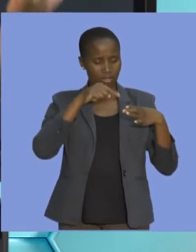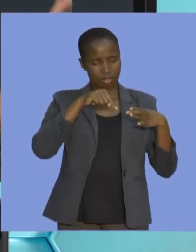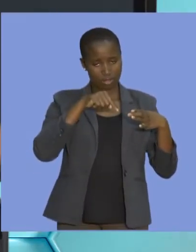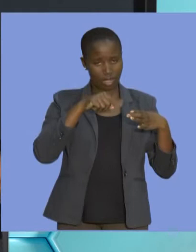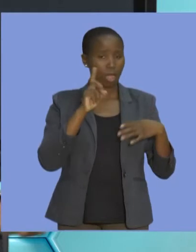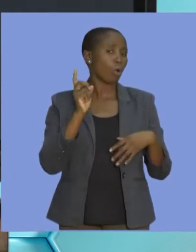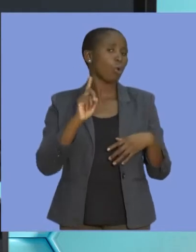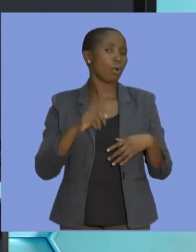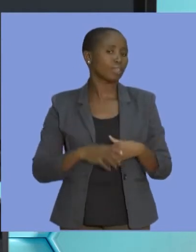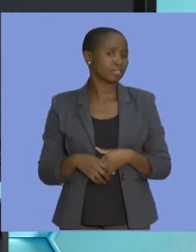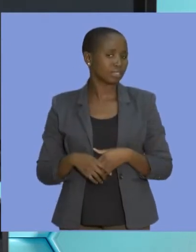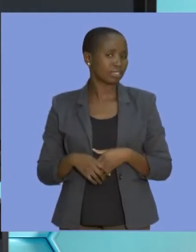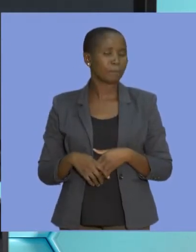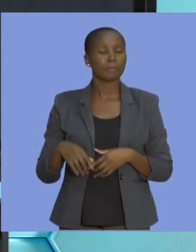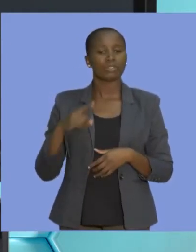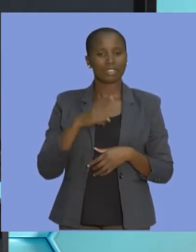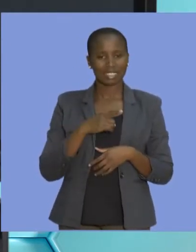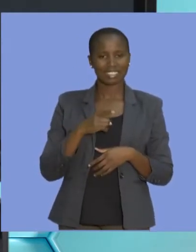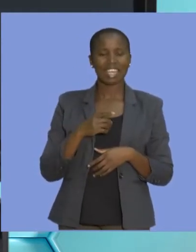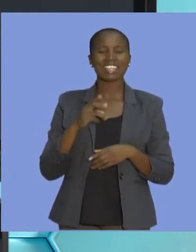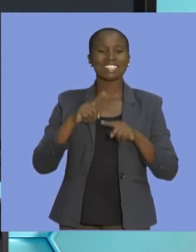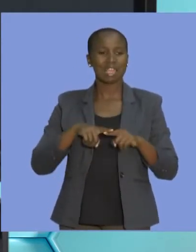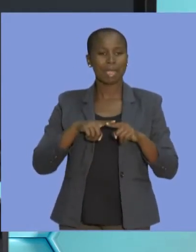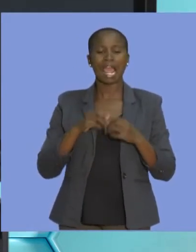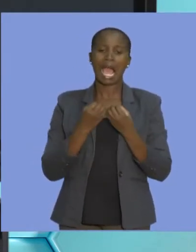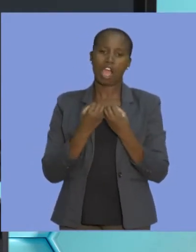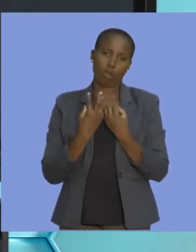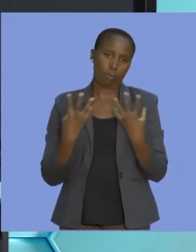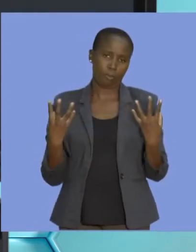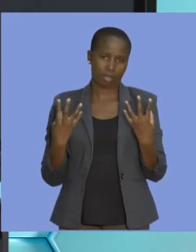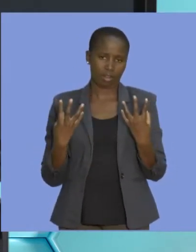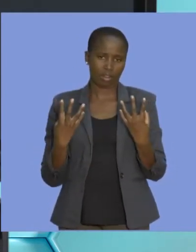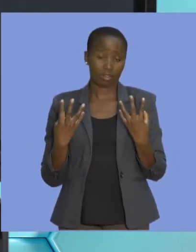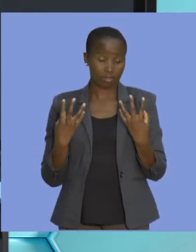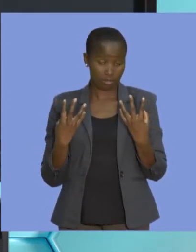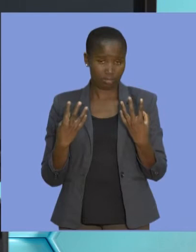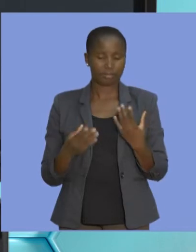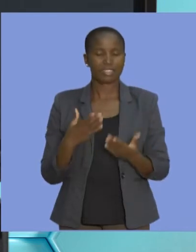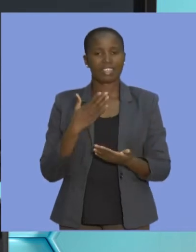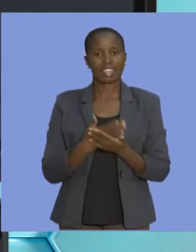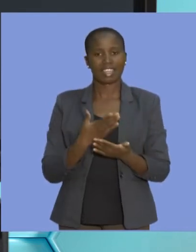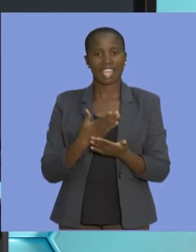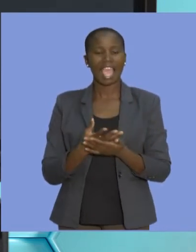is on our frequency table. We might group data how many